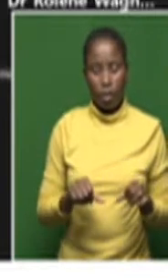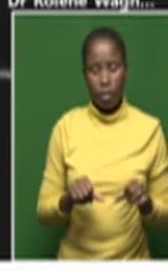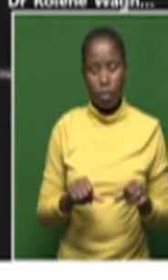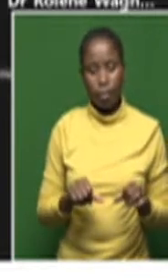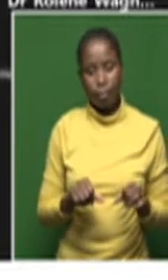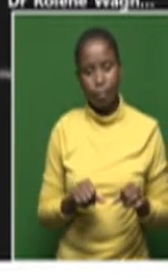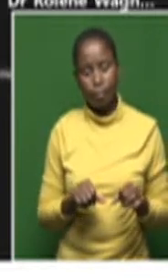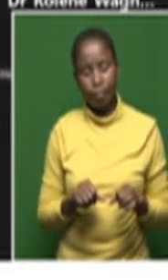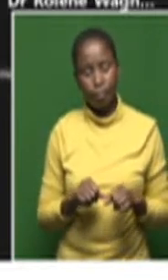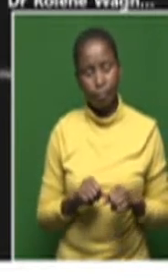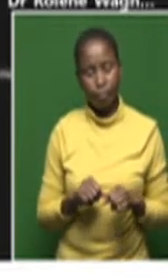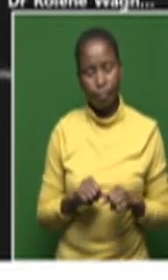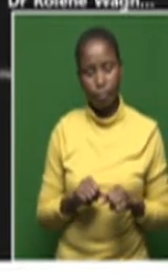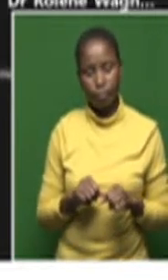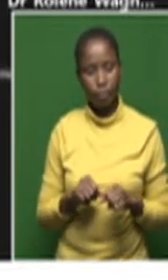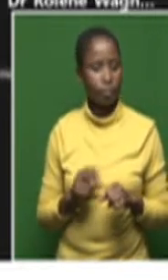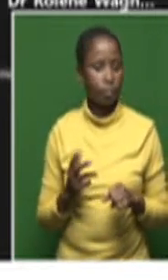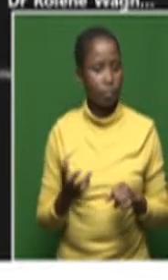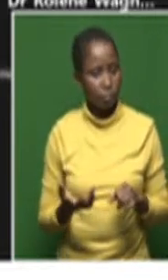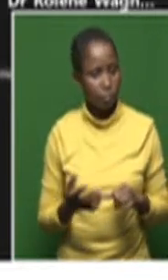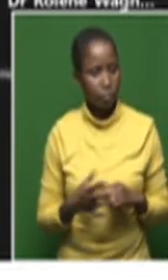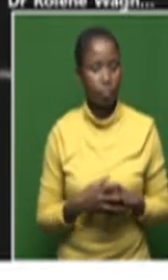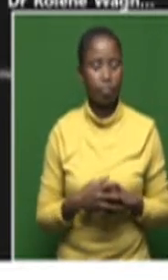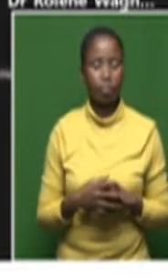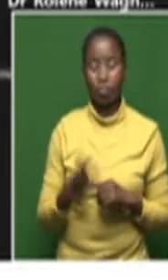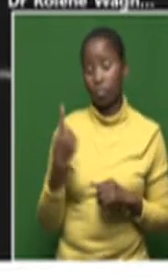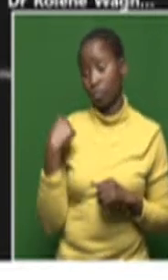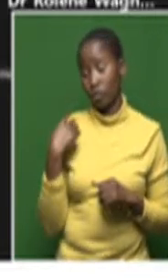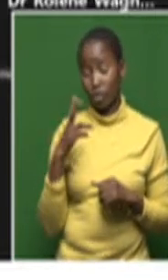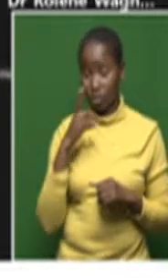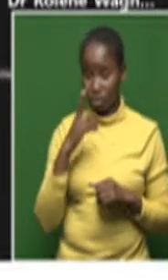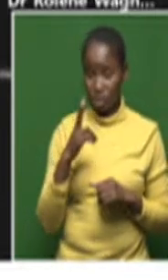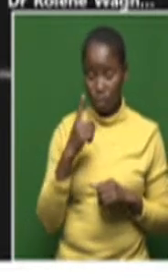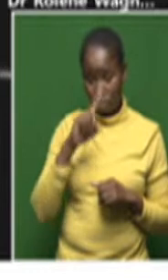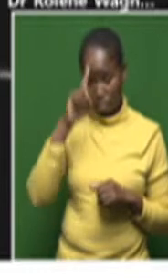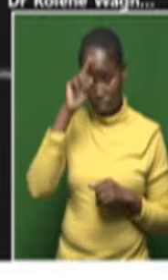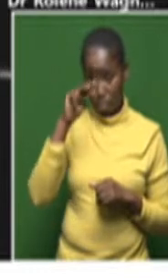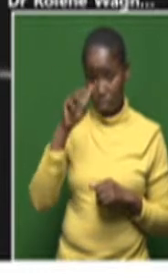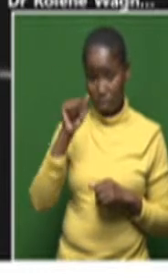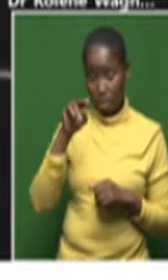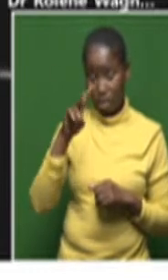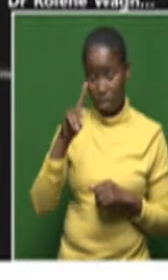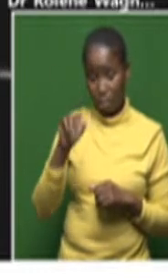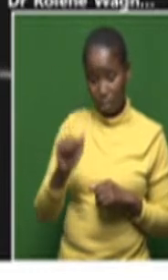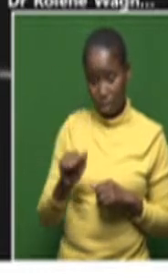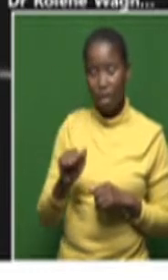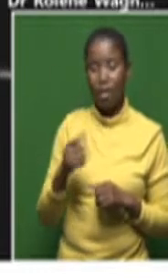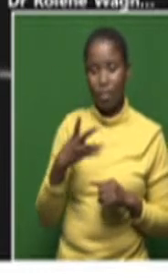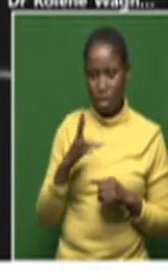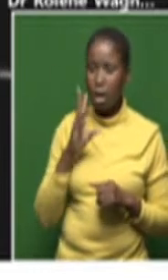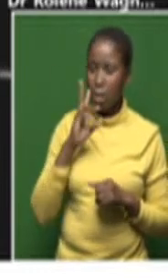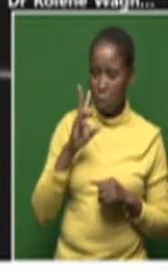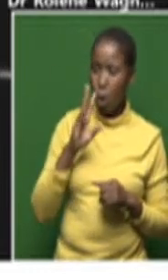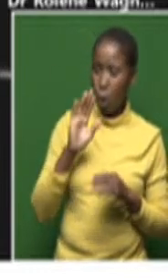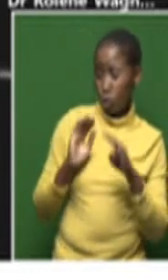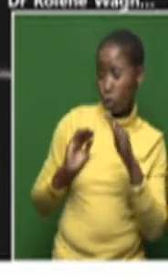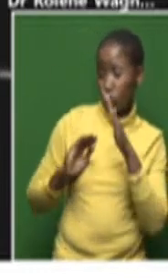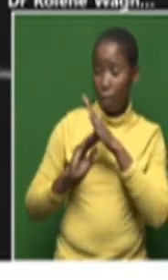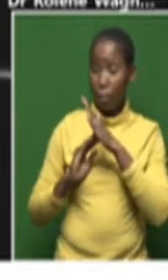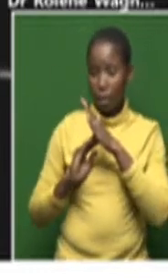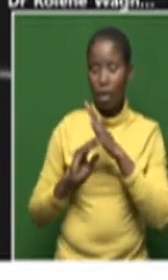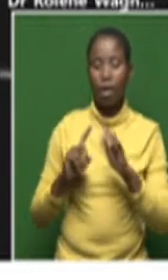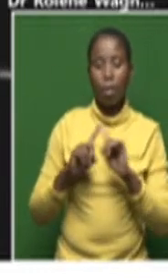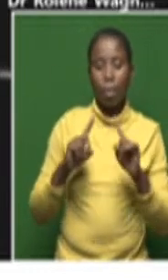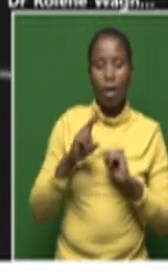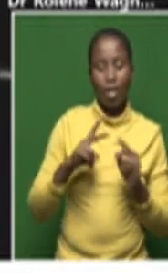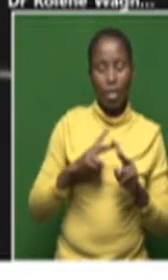Even though in the previous slide, we saw that Nelson Mandela made the largest contribution, I think it's also important that we recognize